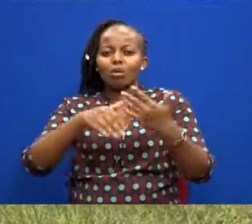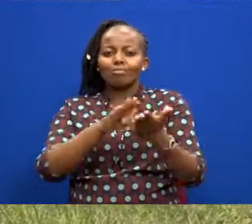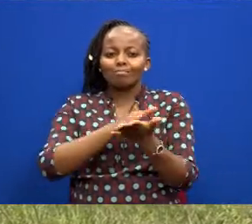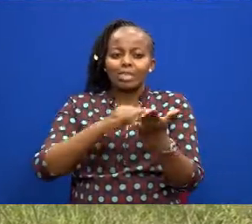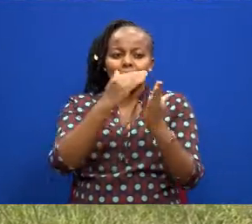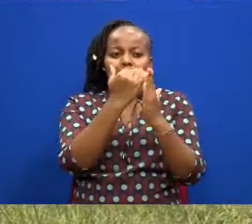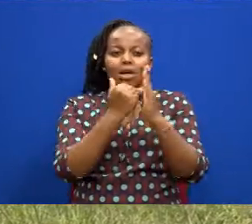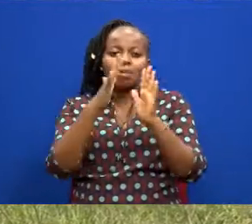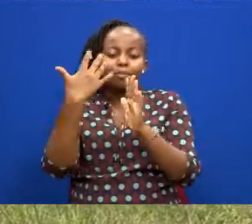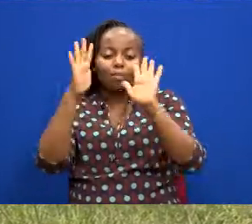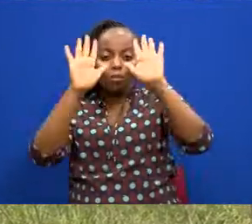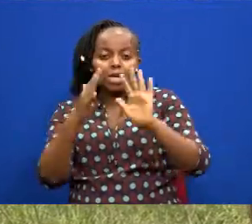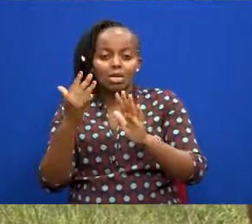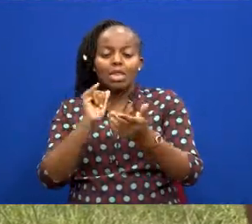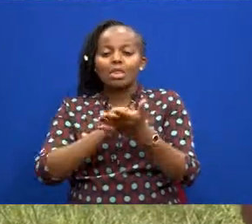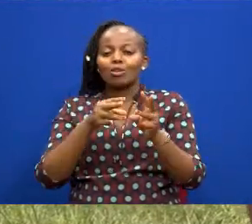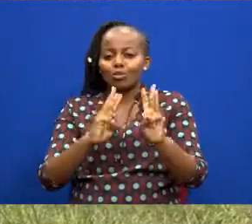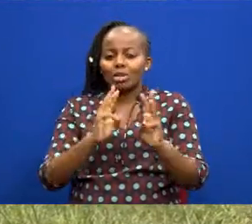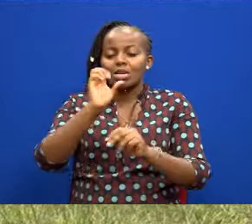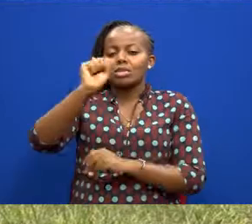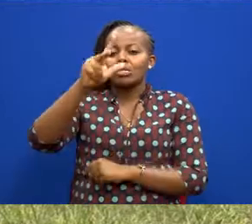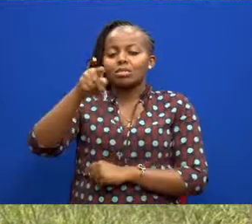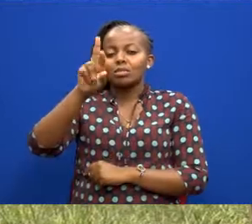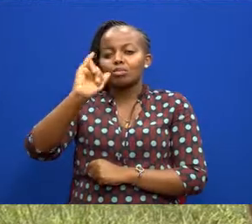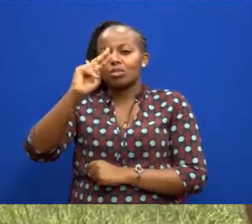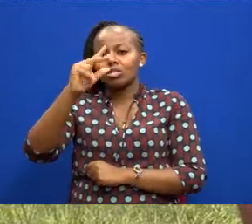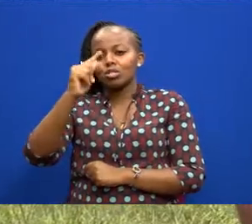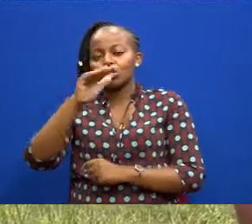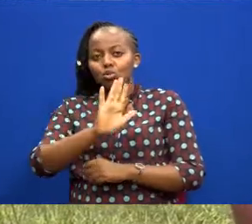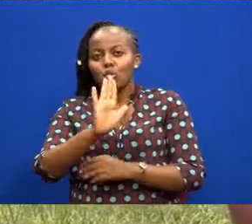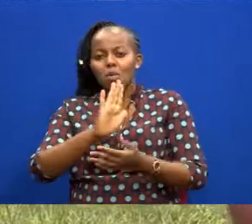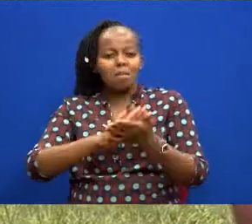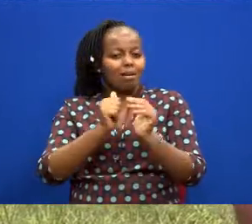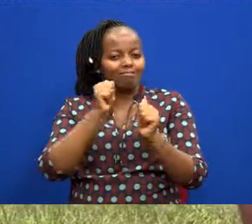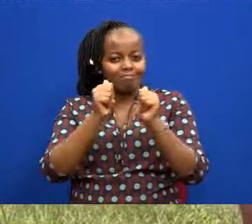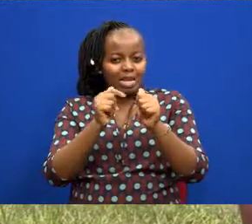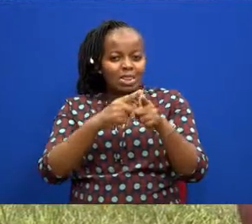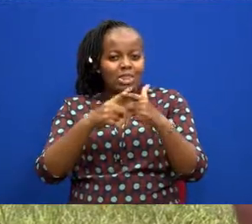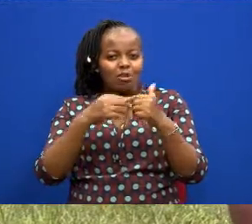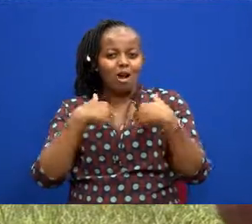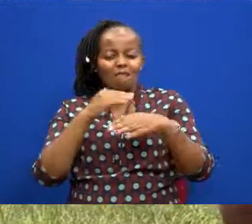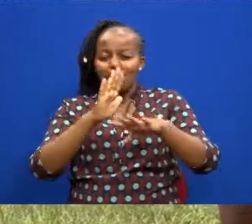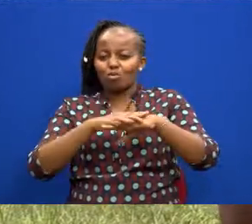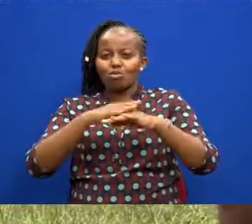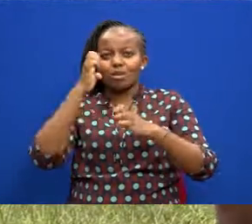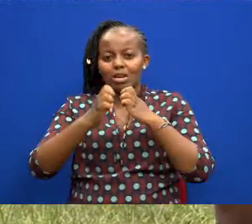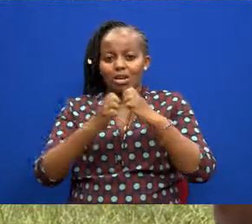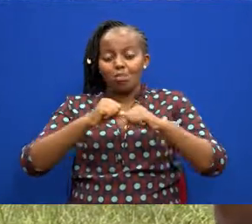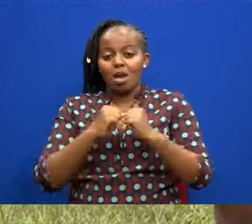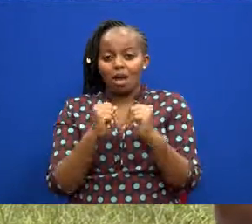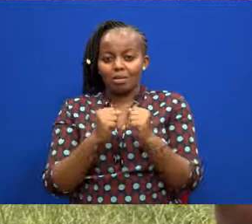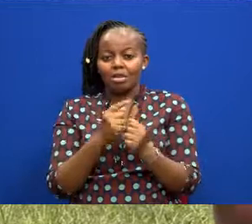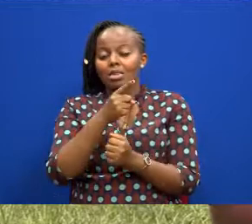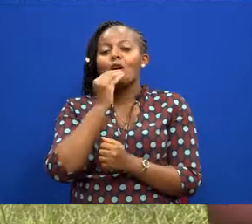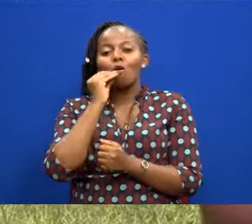or the fundamentals into place. That way your sprint will be well done, and of course you'll have a powerful finish and you'll be happy with